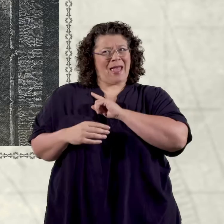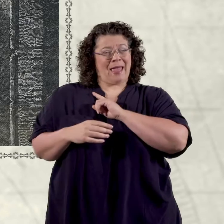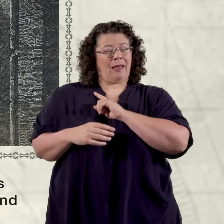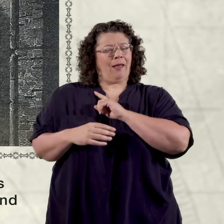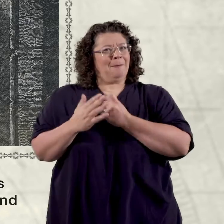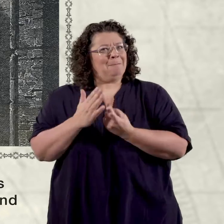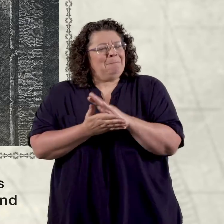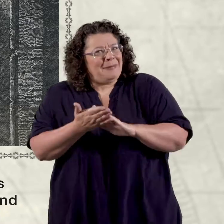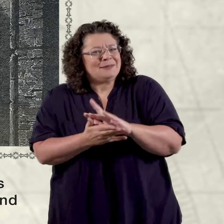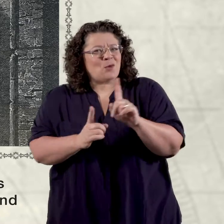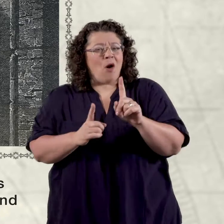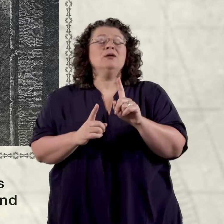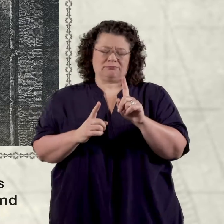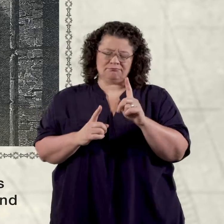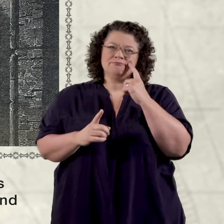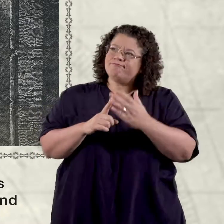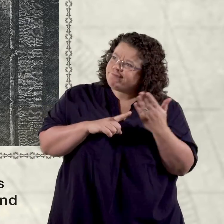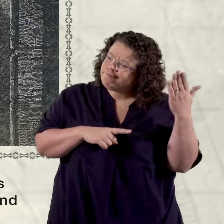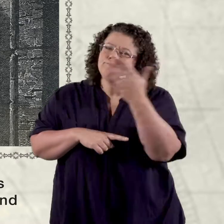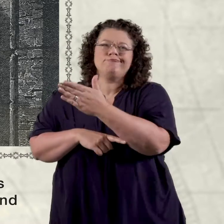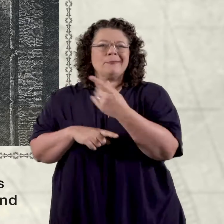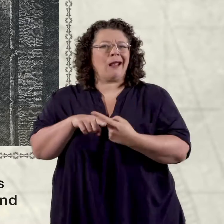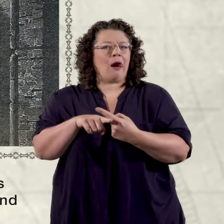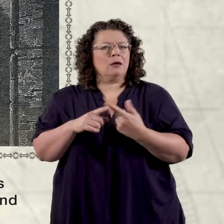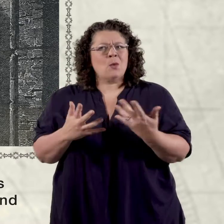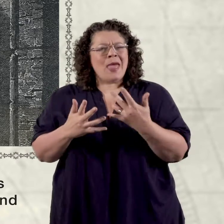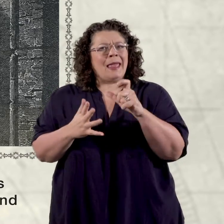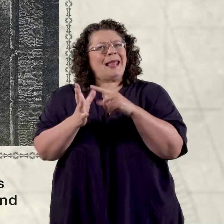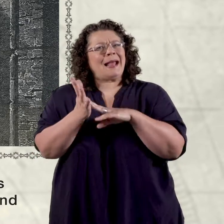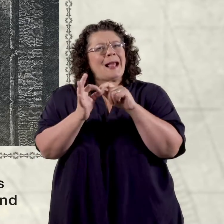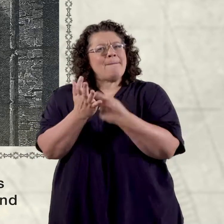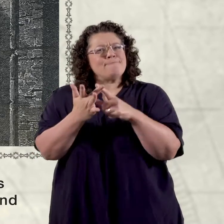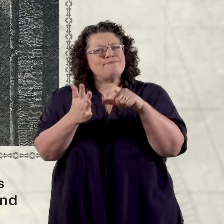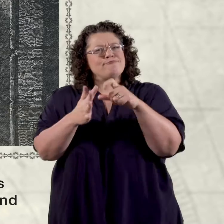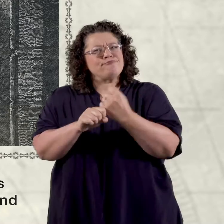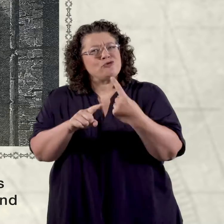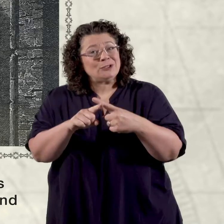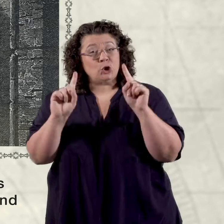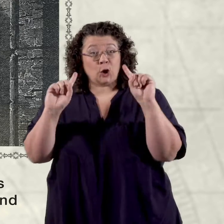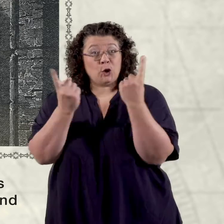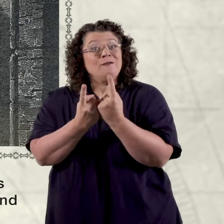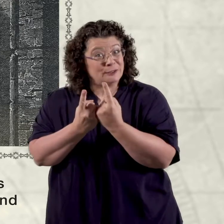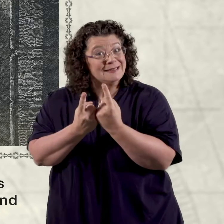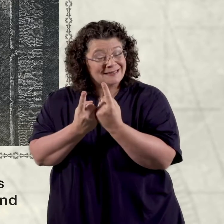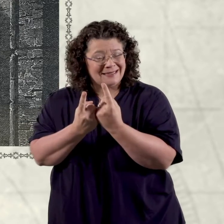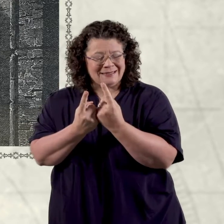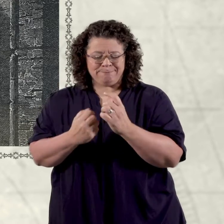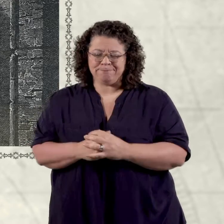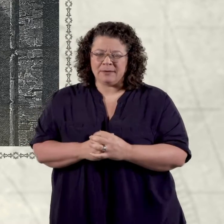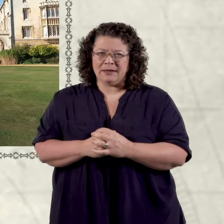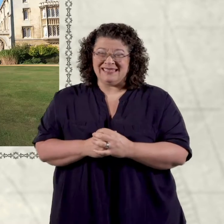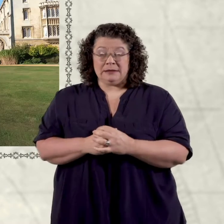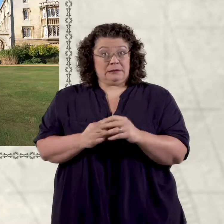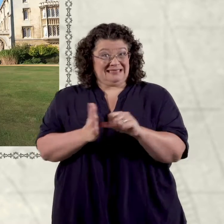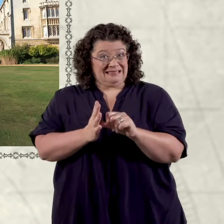history because, you see, it meant that I was able to go to a great college in England